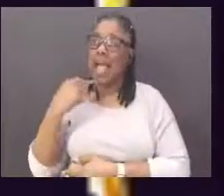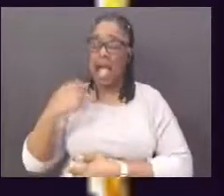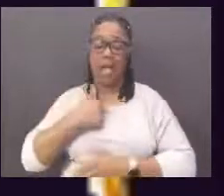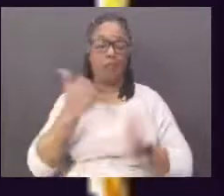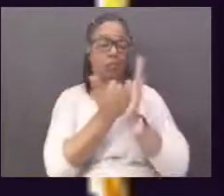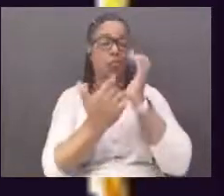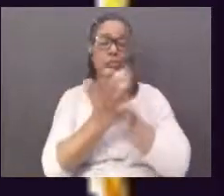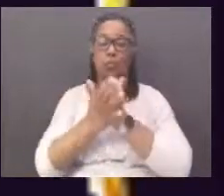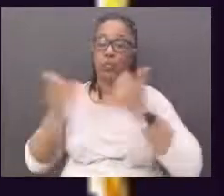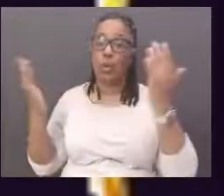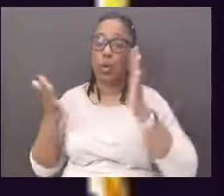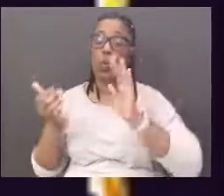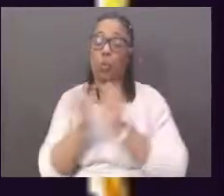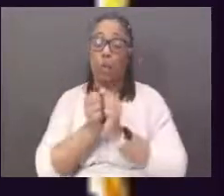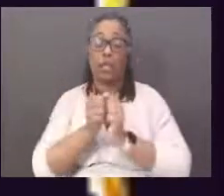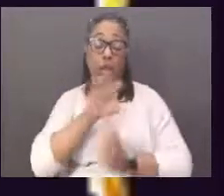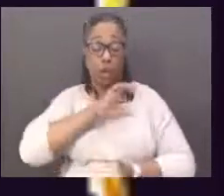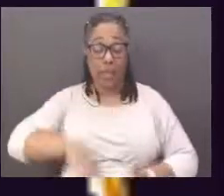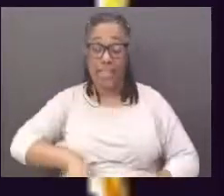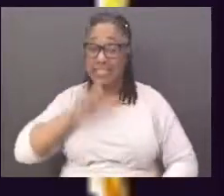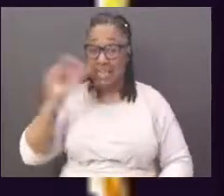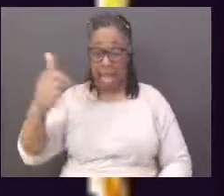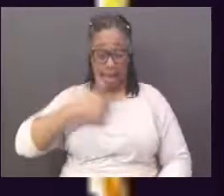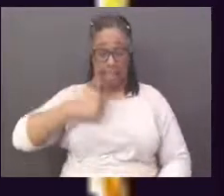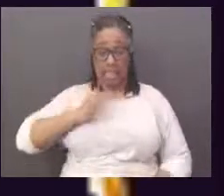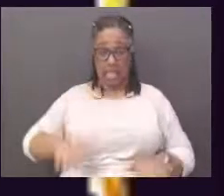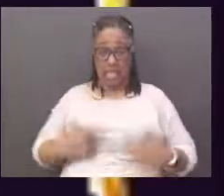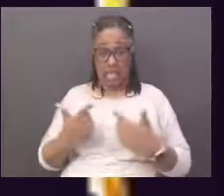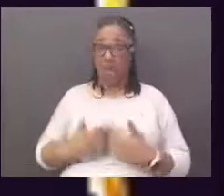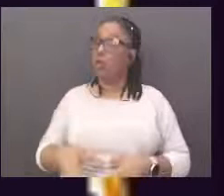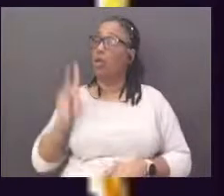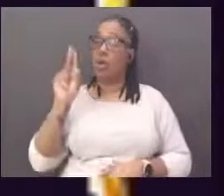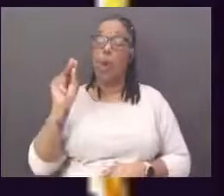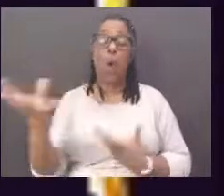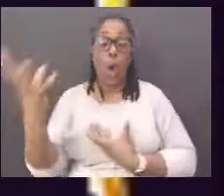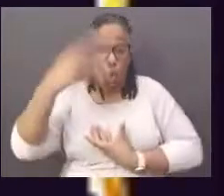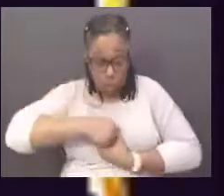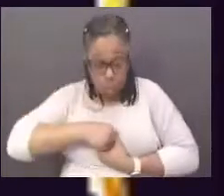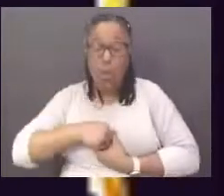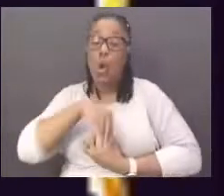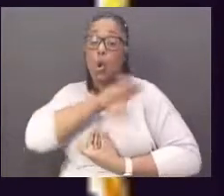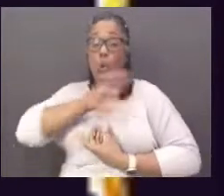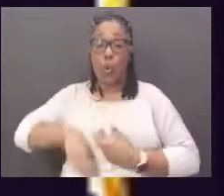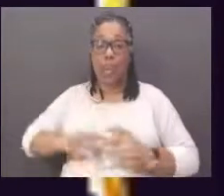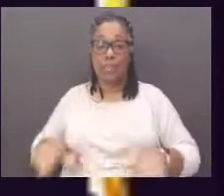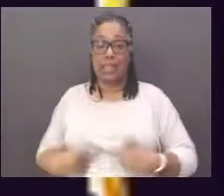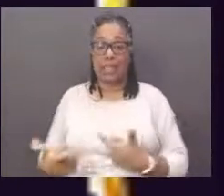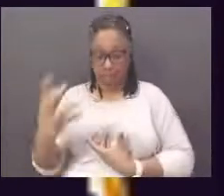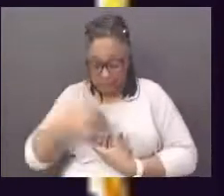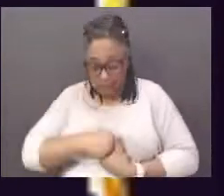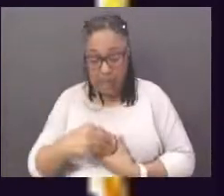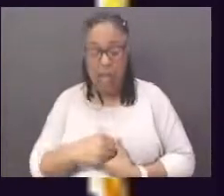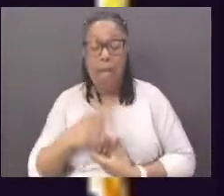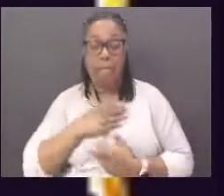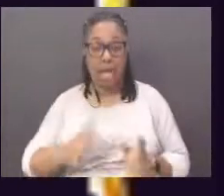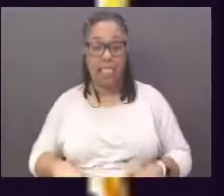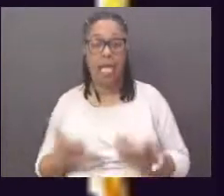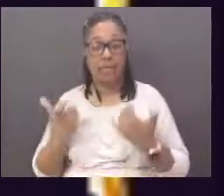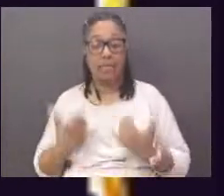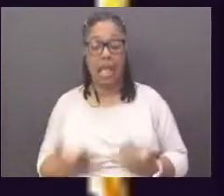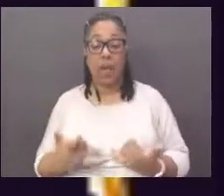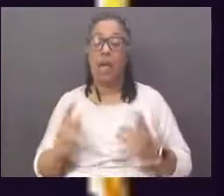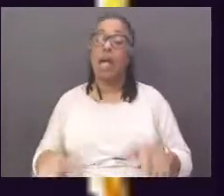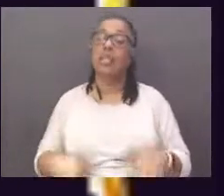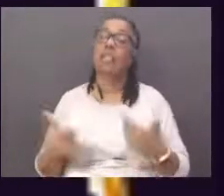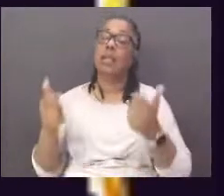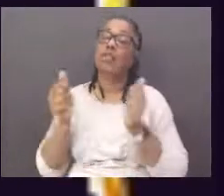no longer I who live, but Christ lives in me. And the life which I live now in the flesh, I live by faith